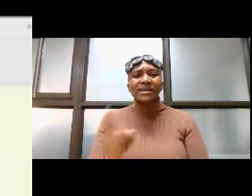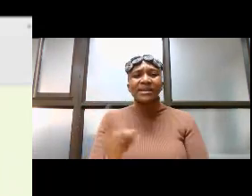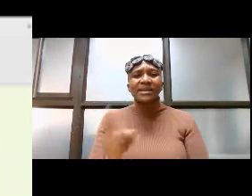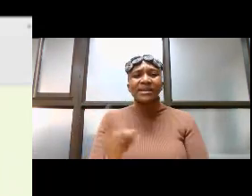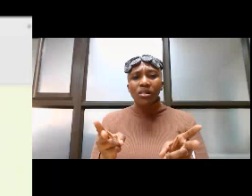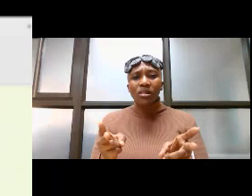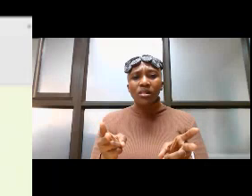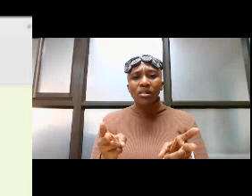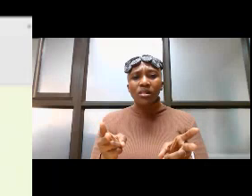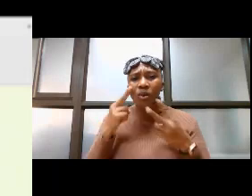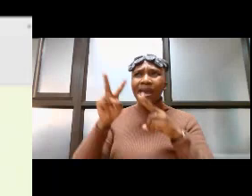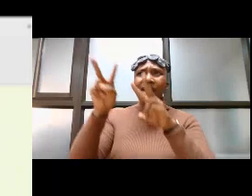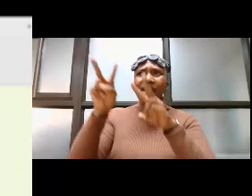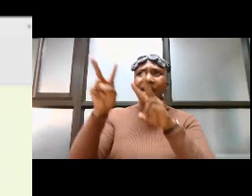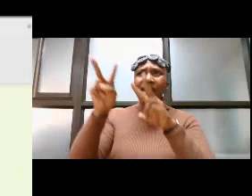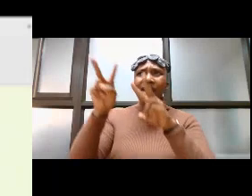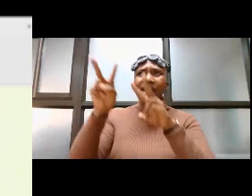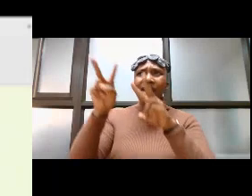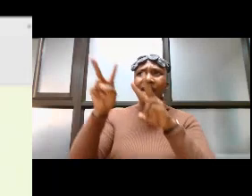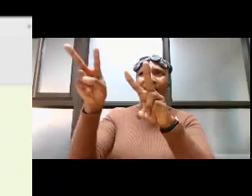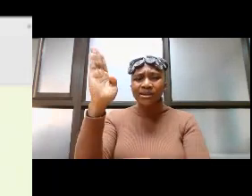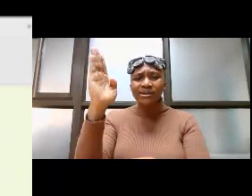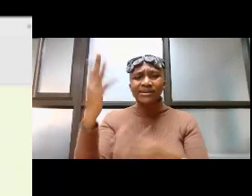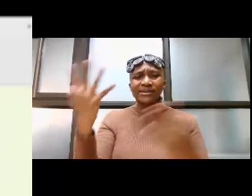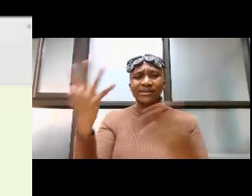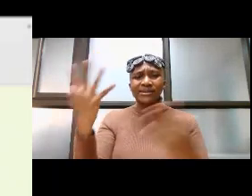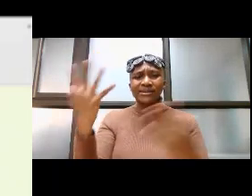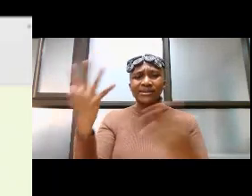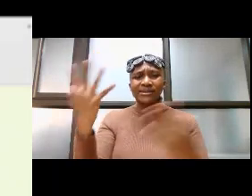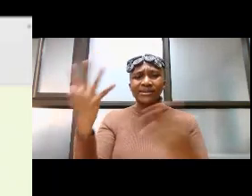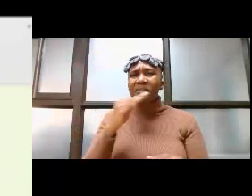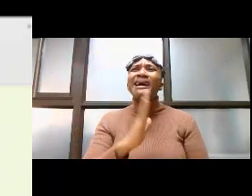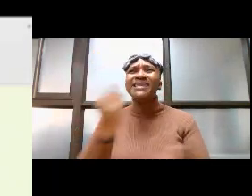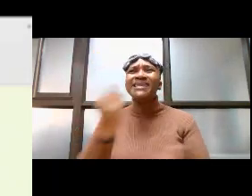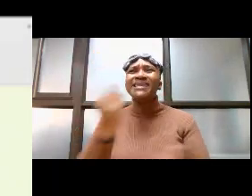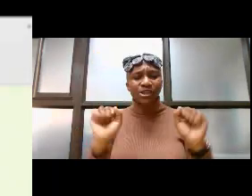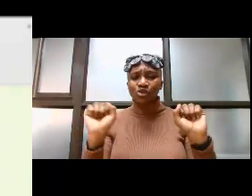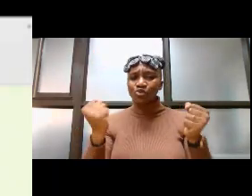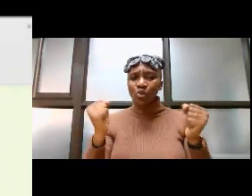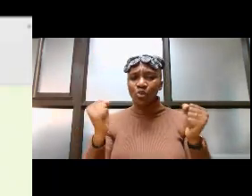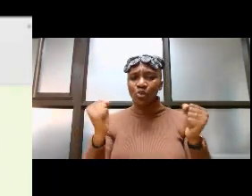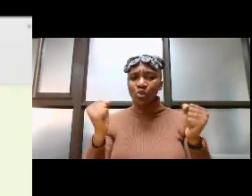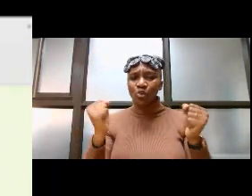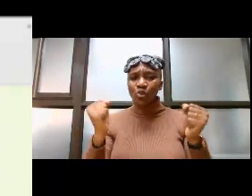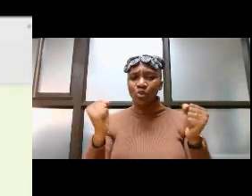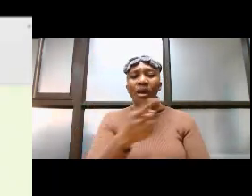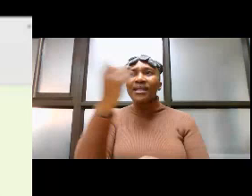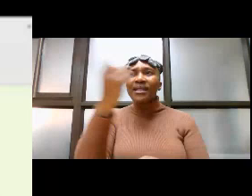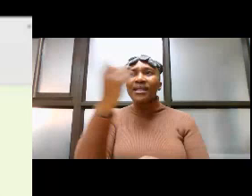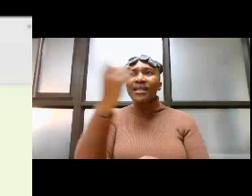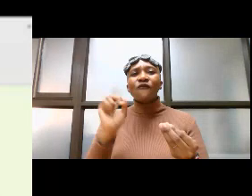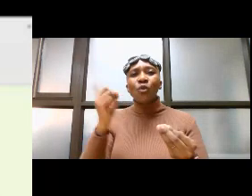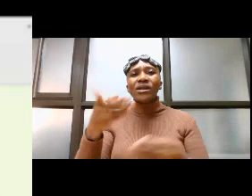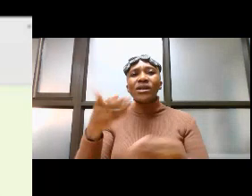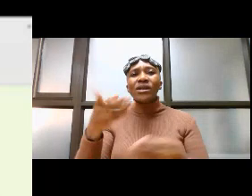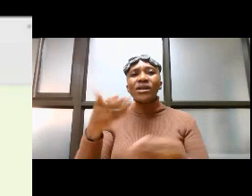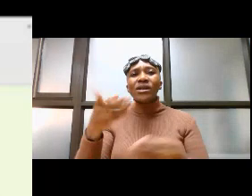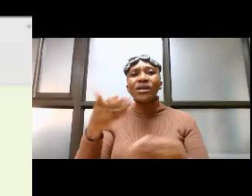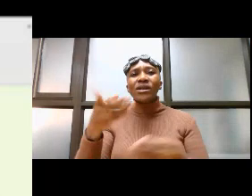their gods. They are not a charity case. They actually have a god status. In